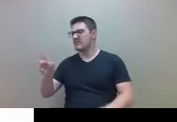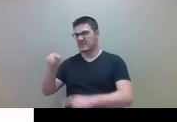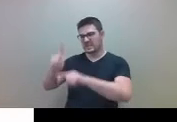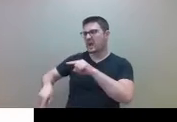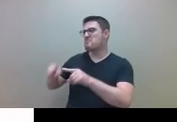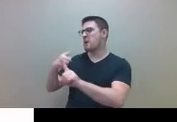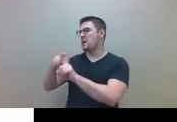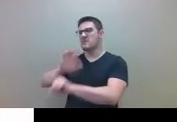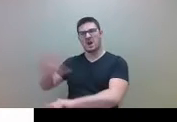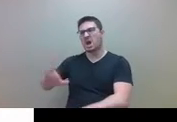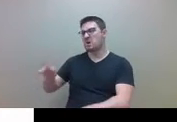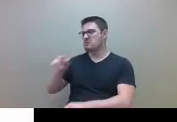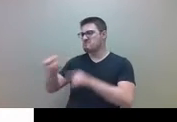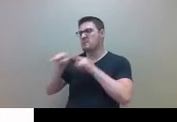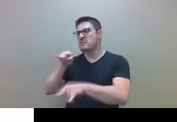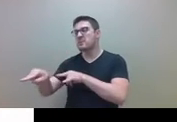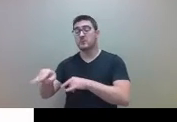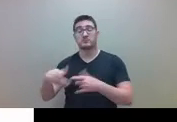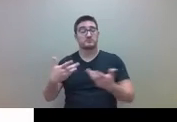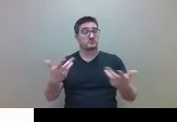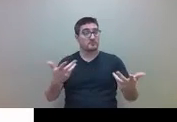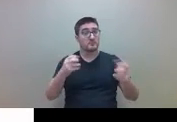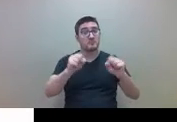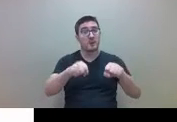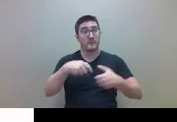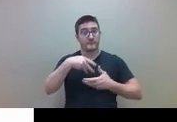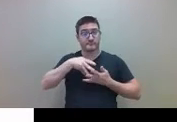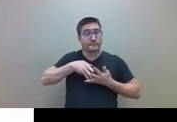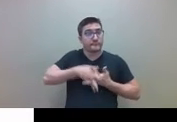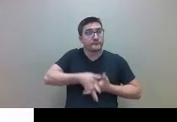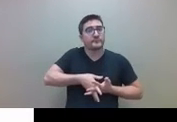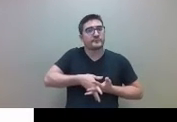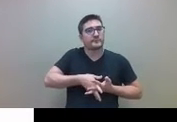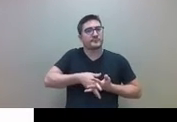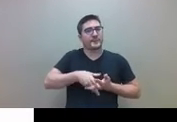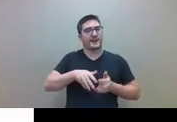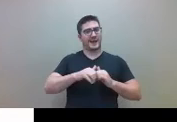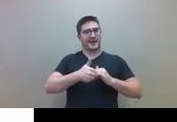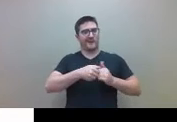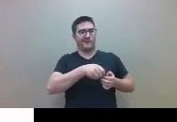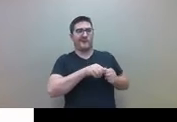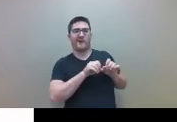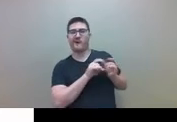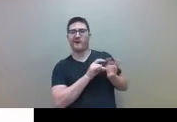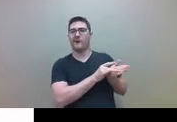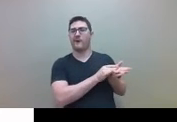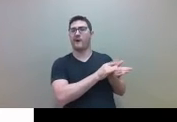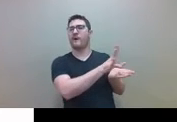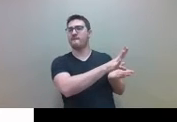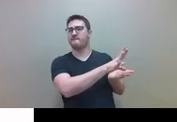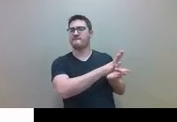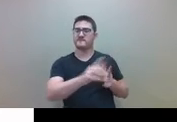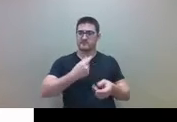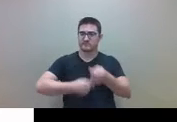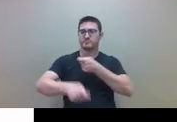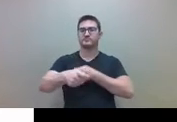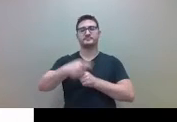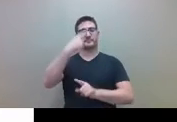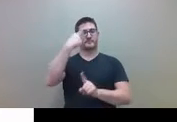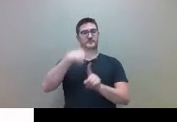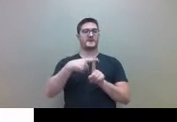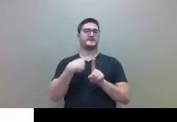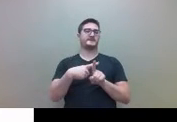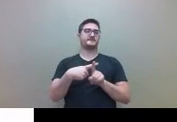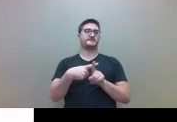I feel good about what I'm saying to myself. Healthy boundaries and lifestyle.